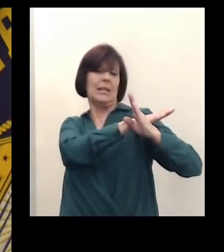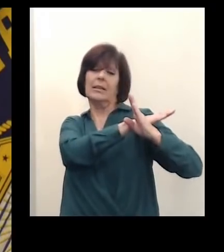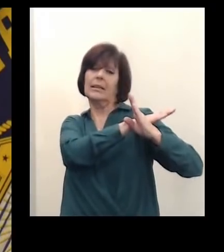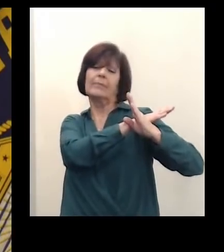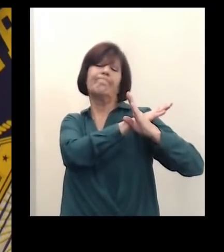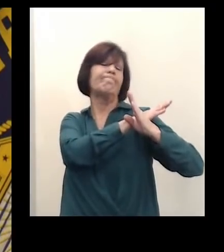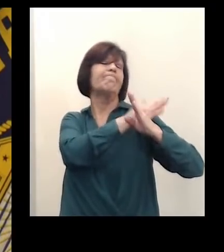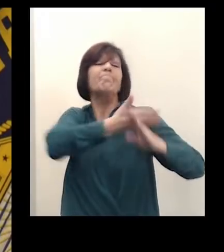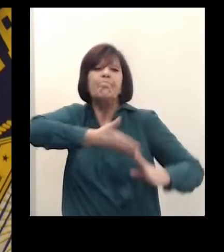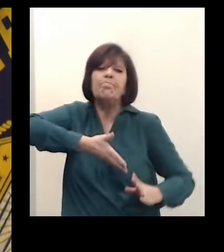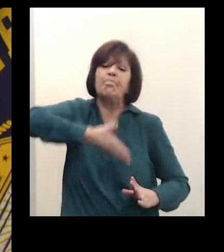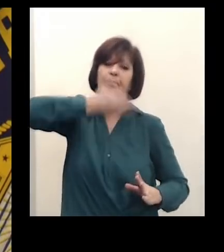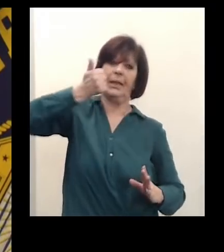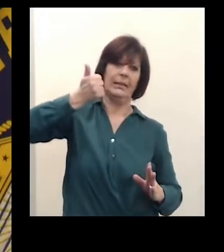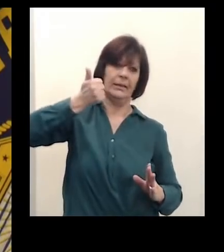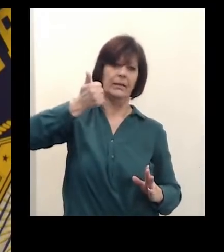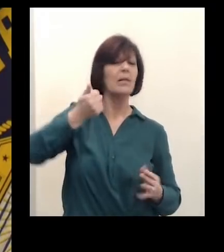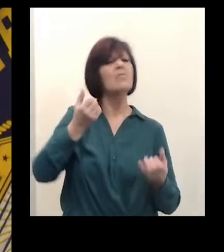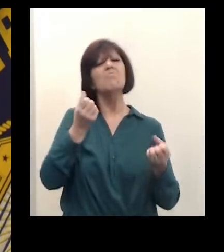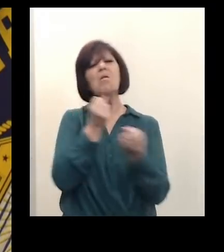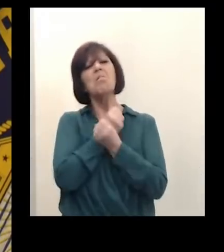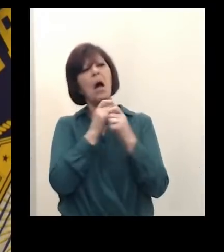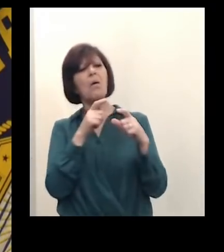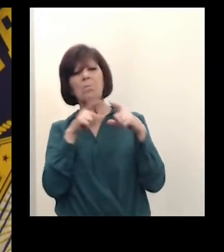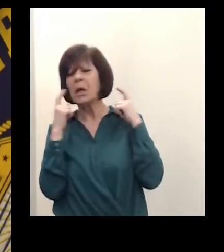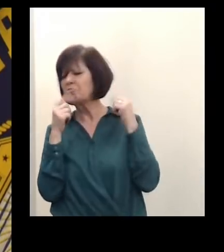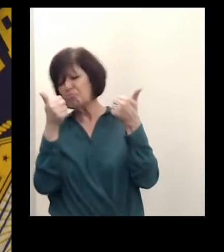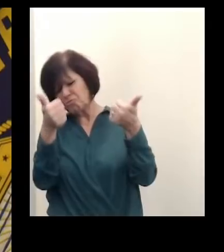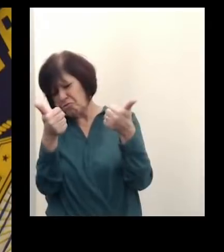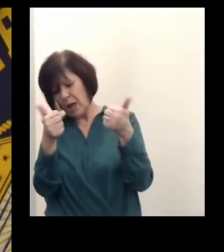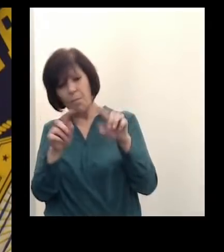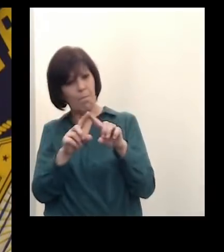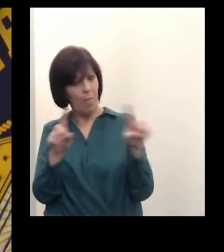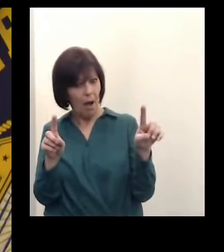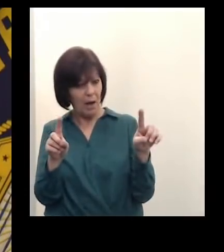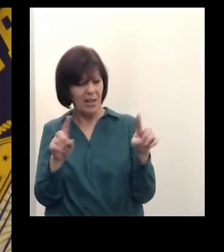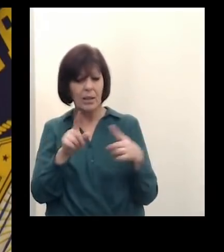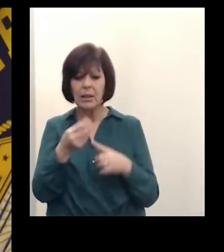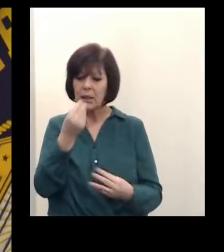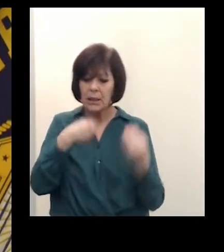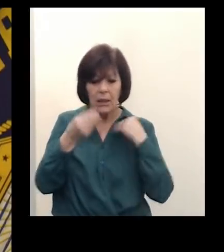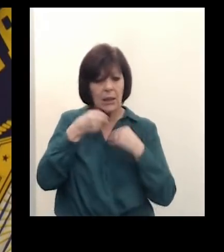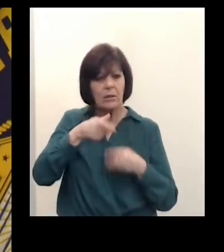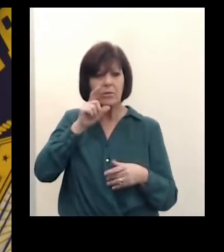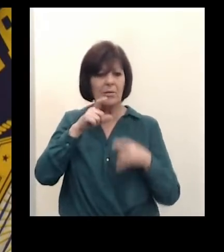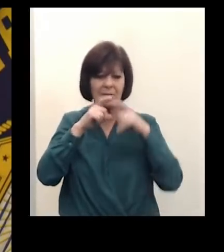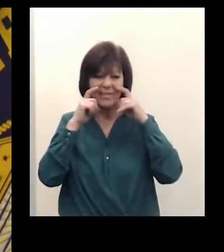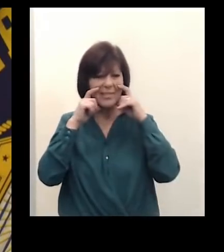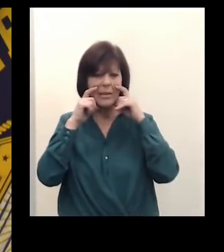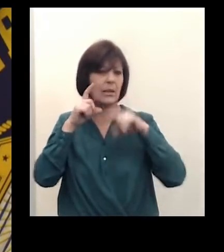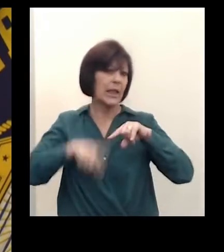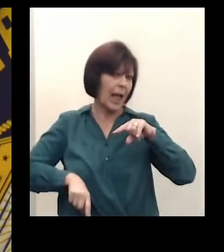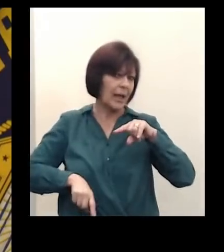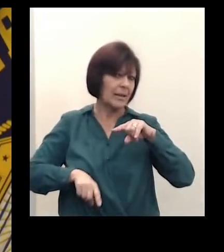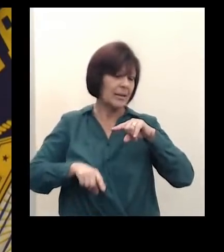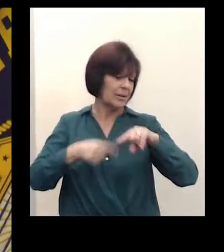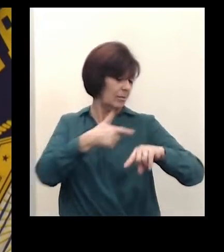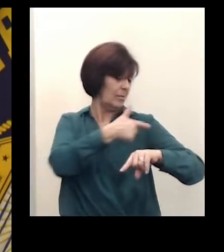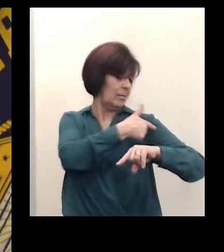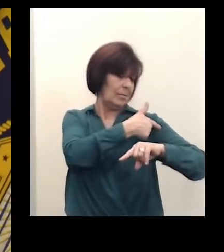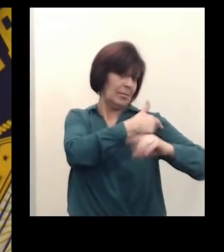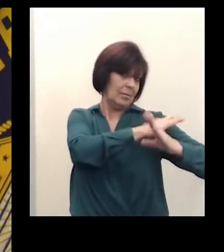measures. Love masks. Masks are great, but you cannot wear a mask when you're eating and drinking, and therefore the importance of vaccination, which works